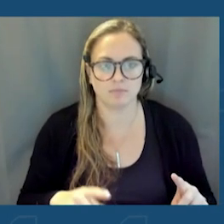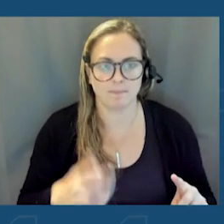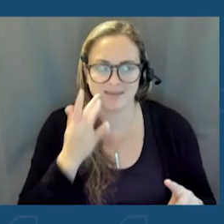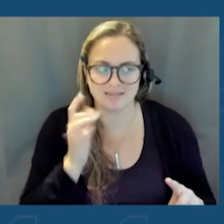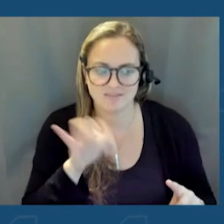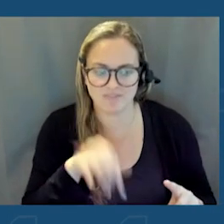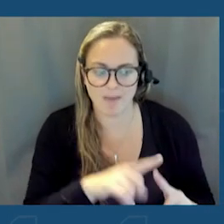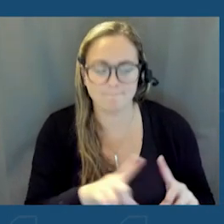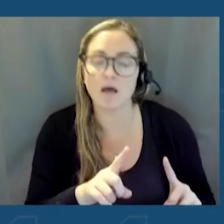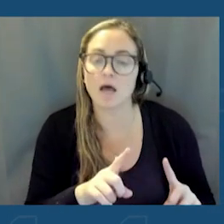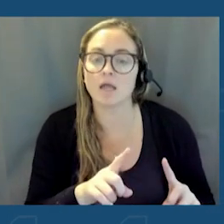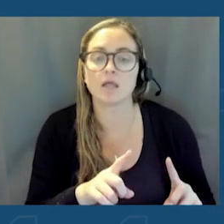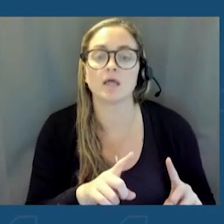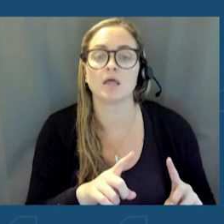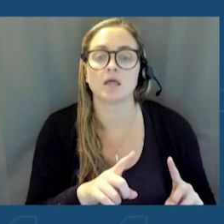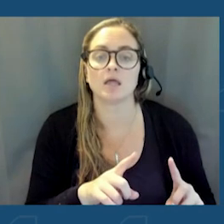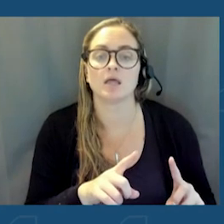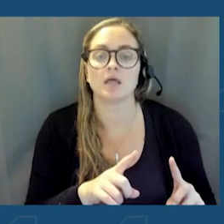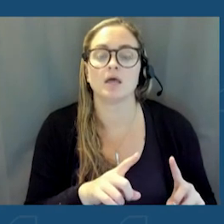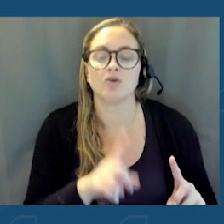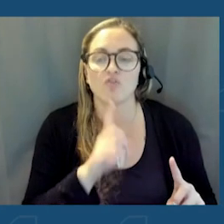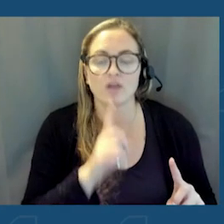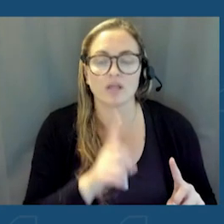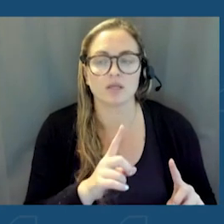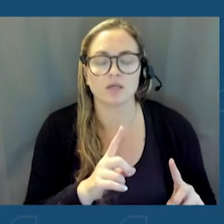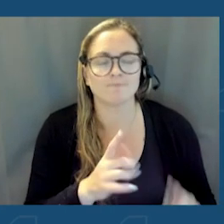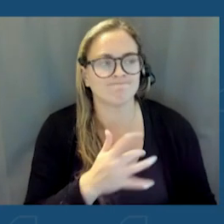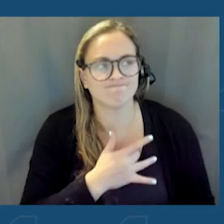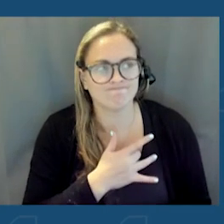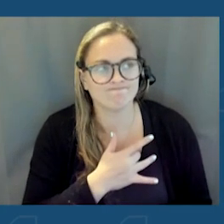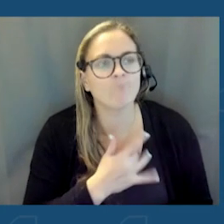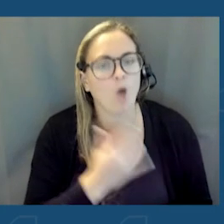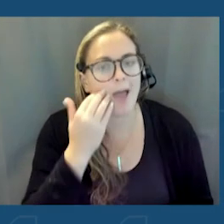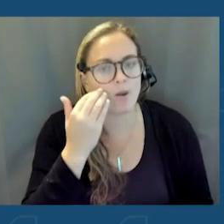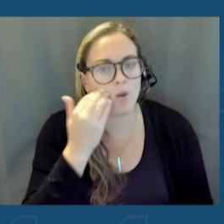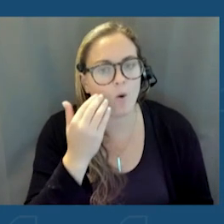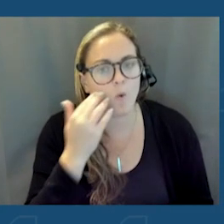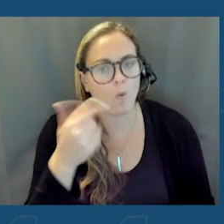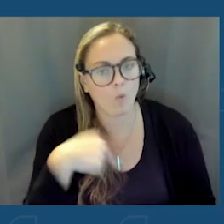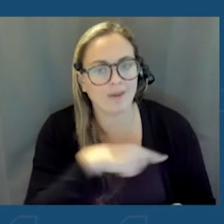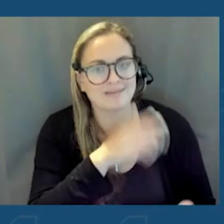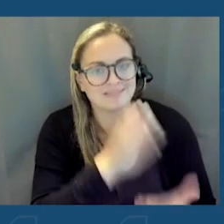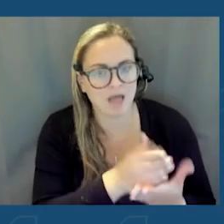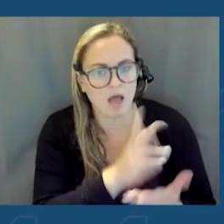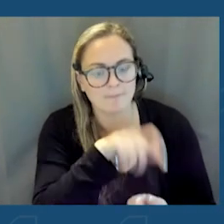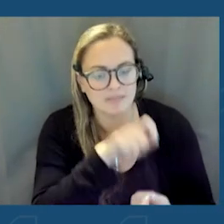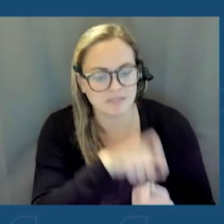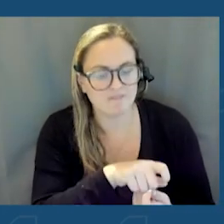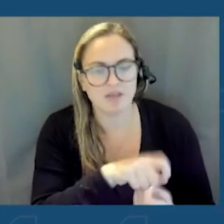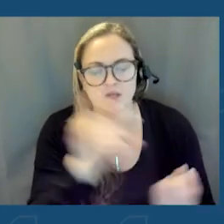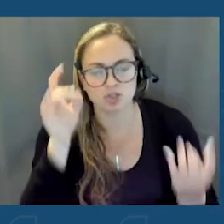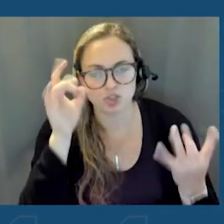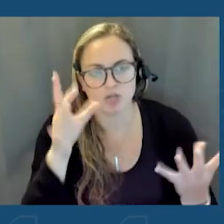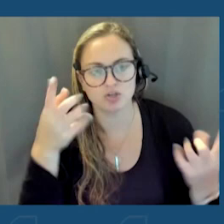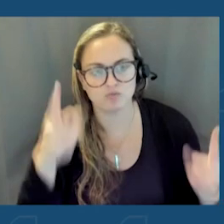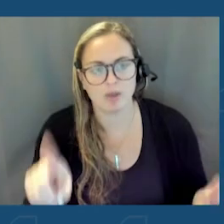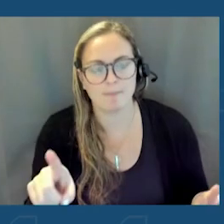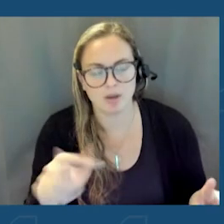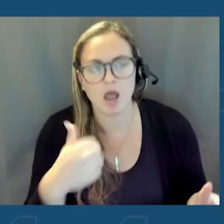But I know in my heart of hearts, we have stopped specific tragedies from